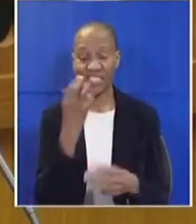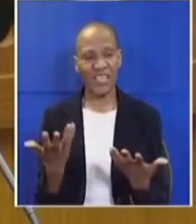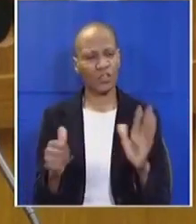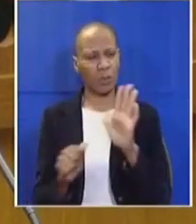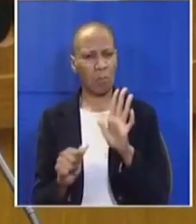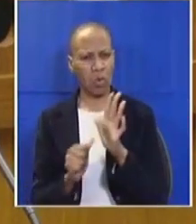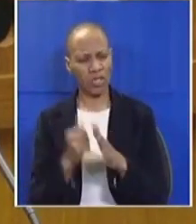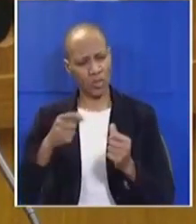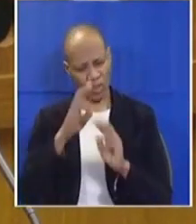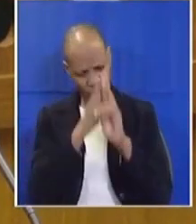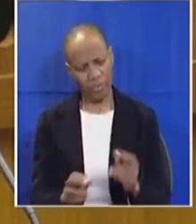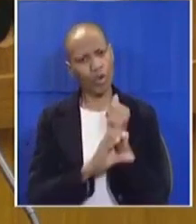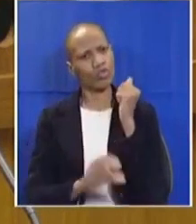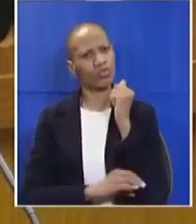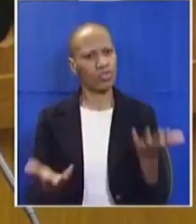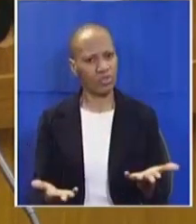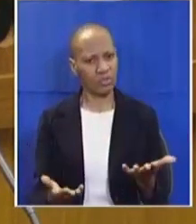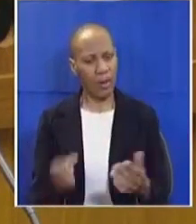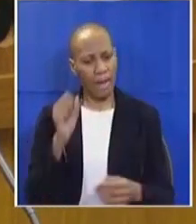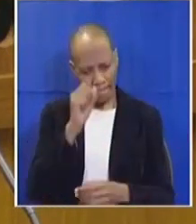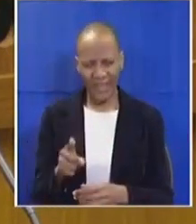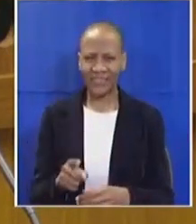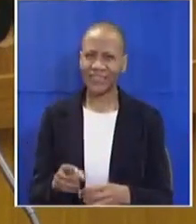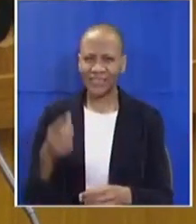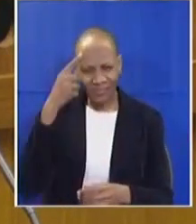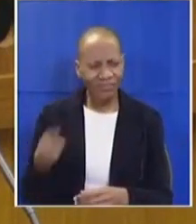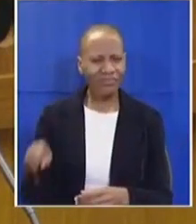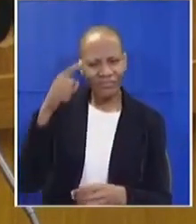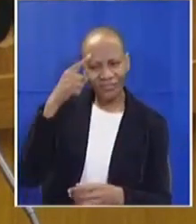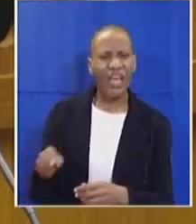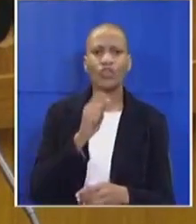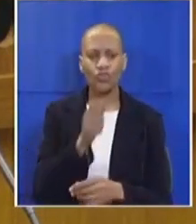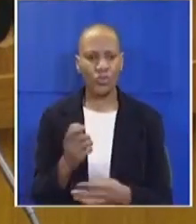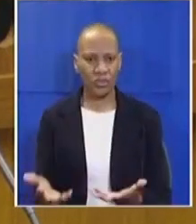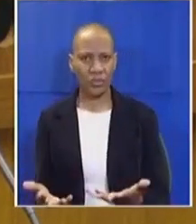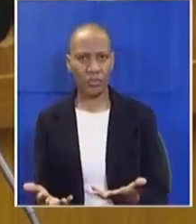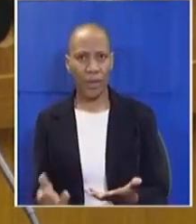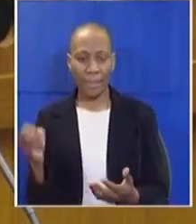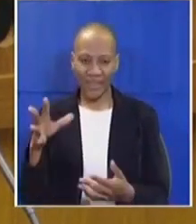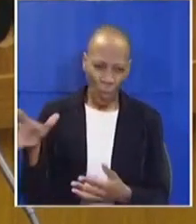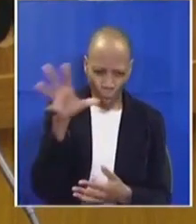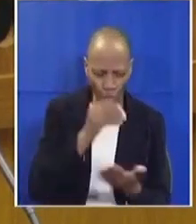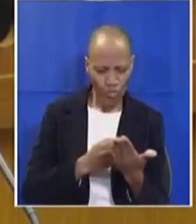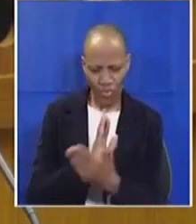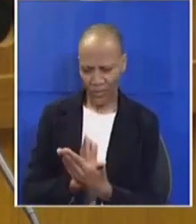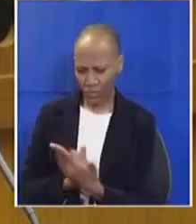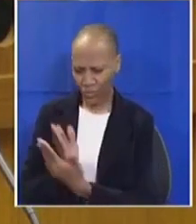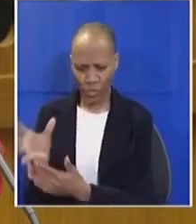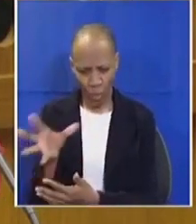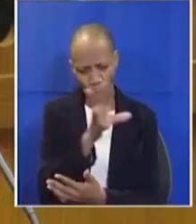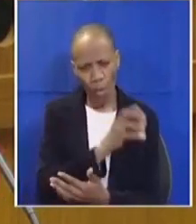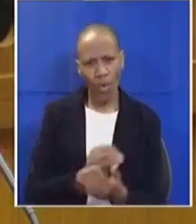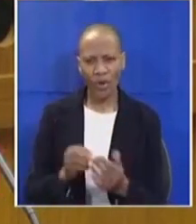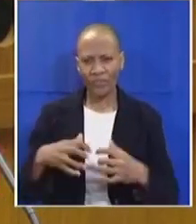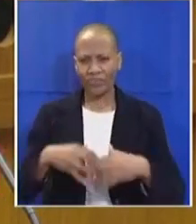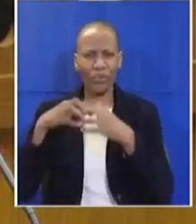of our Constitution, but they deliberately ignore the hard truth that all these rights were brought by